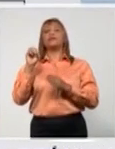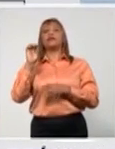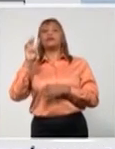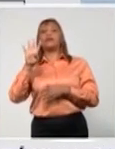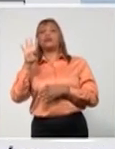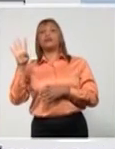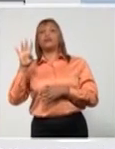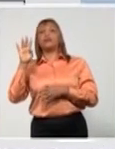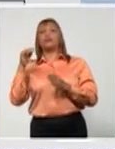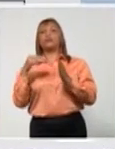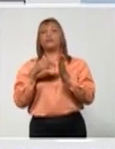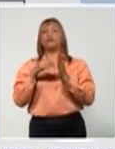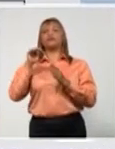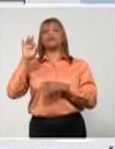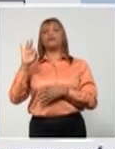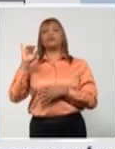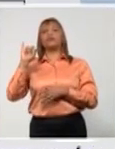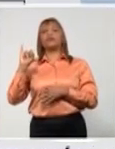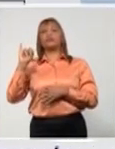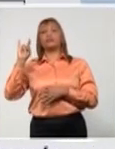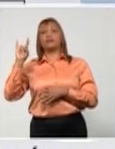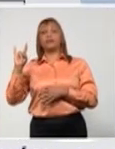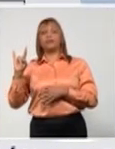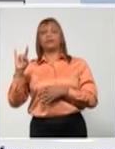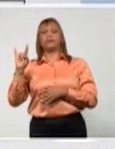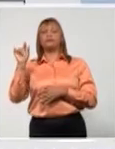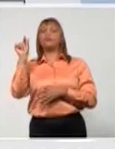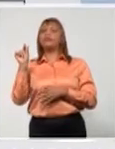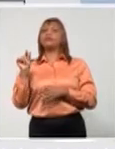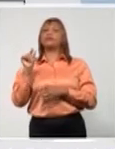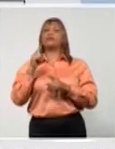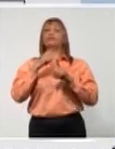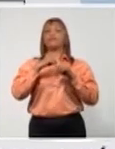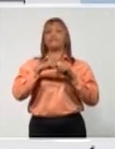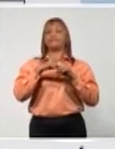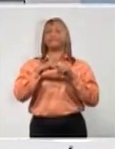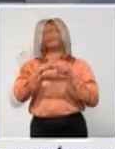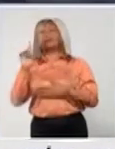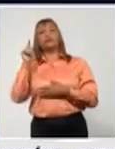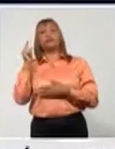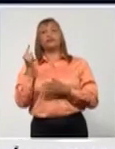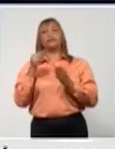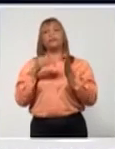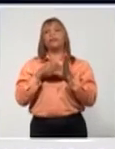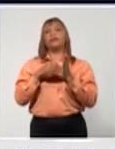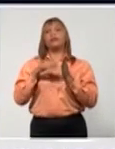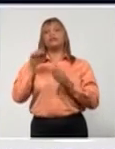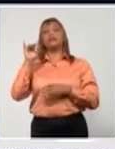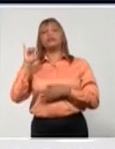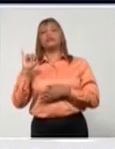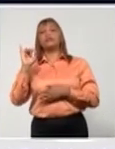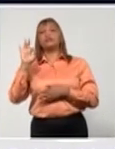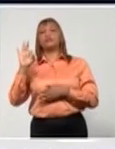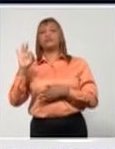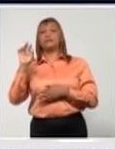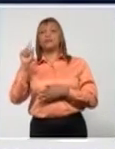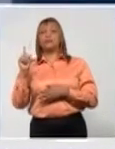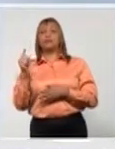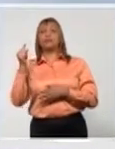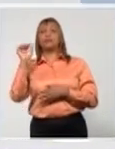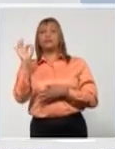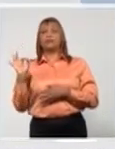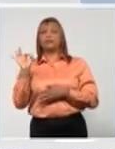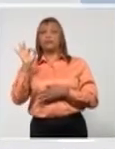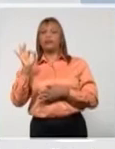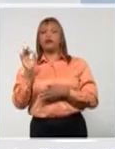597,148 COVID-19 fatalities and a mortality rate of 4.25%. In the region of the Americas, which currently accounts